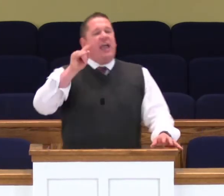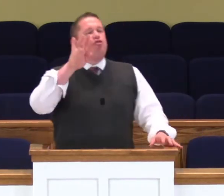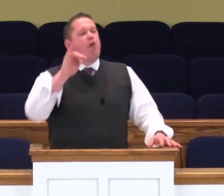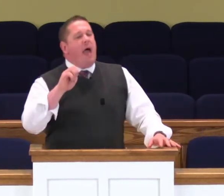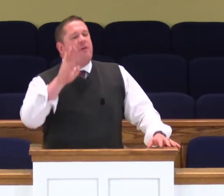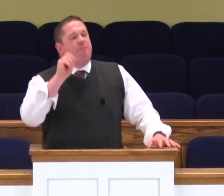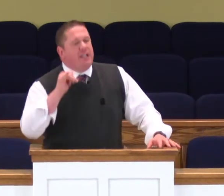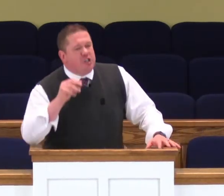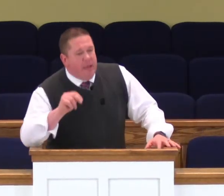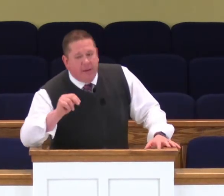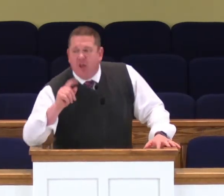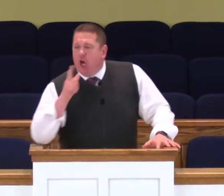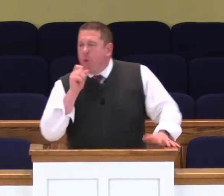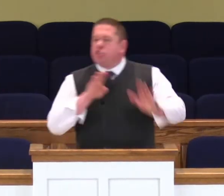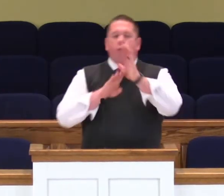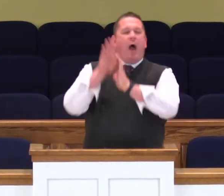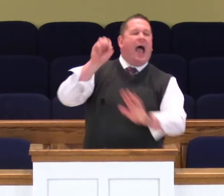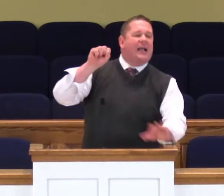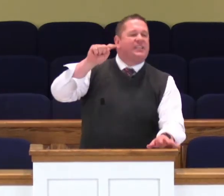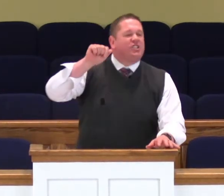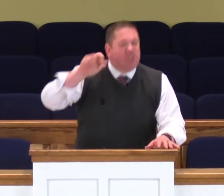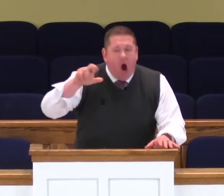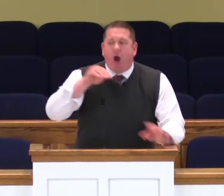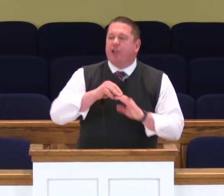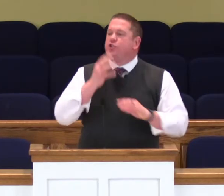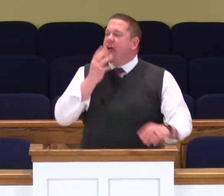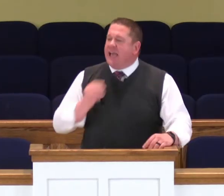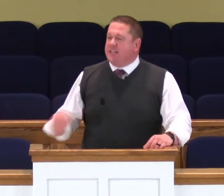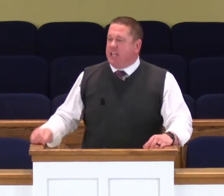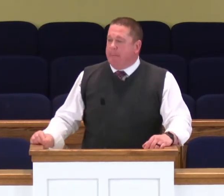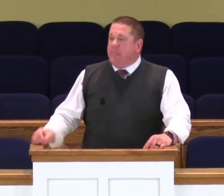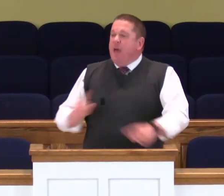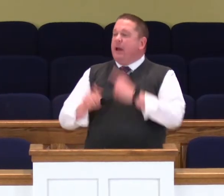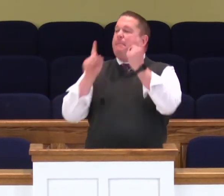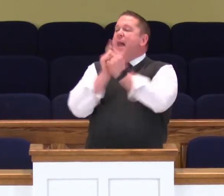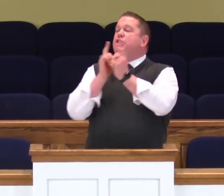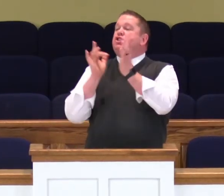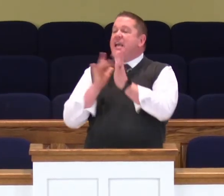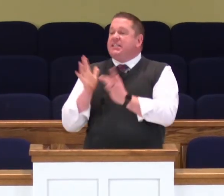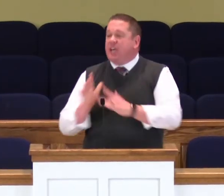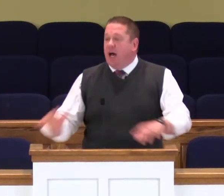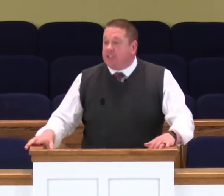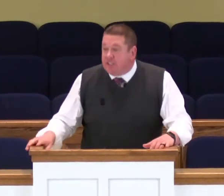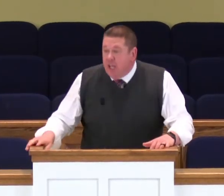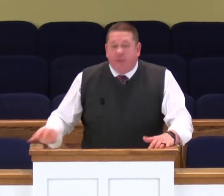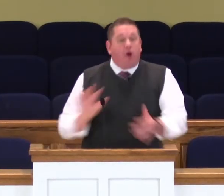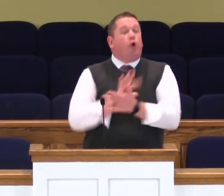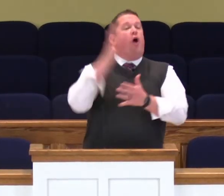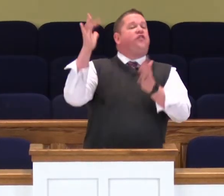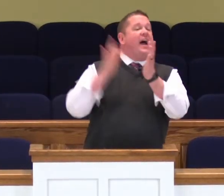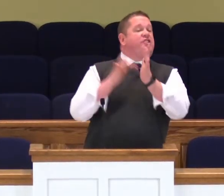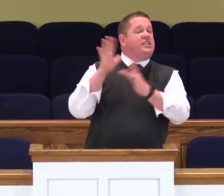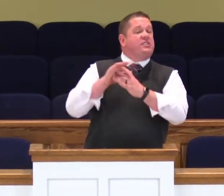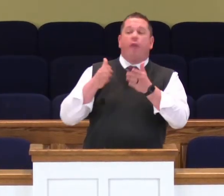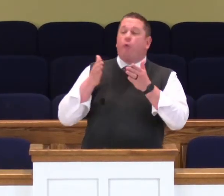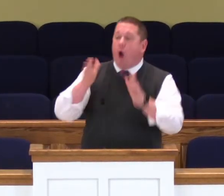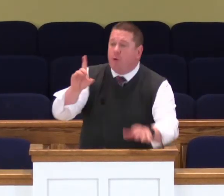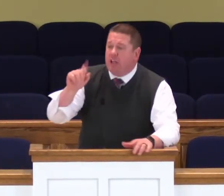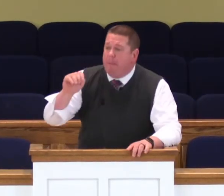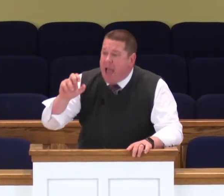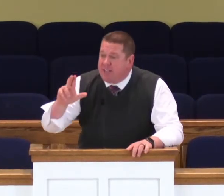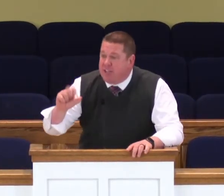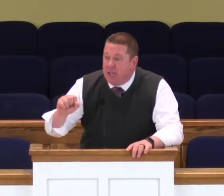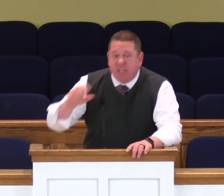of the 8th tribe of Benjamin, who was a rising star in Judaism, but he met Jesus, the glorified Jesus, on the